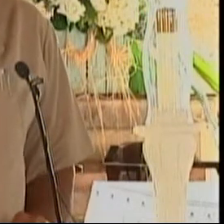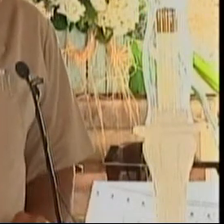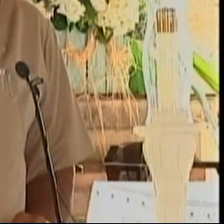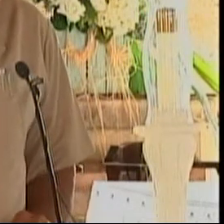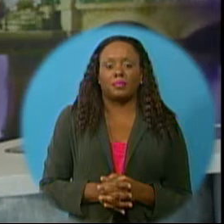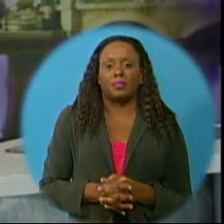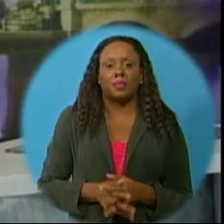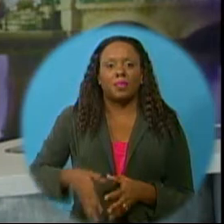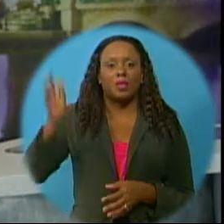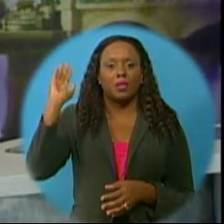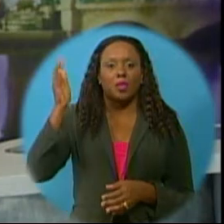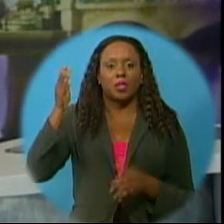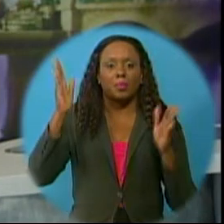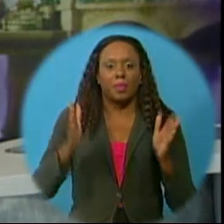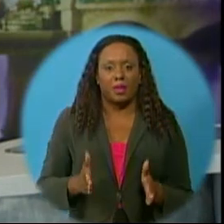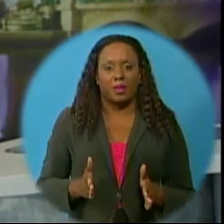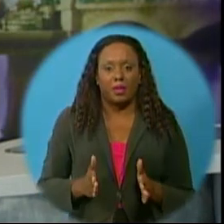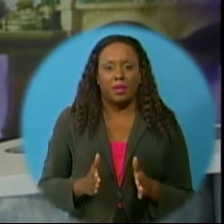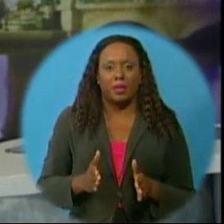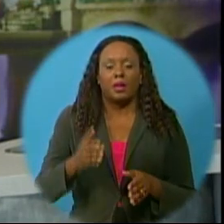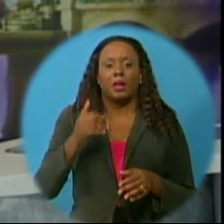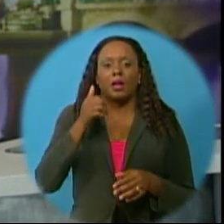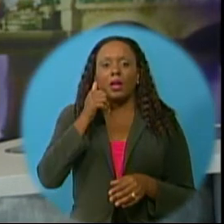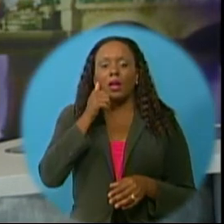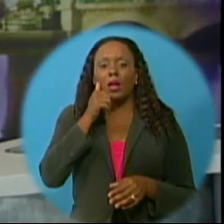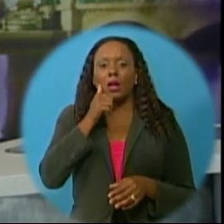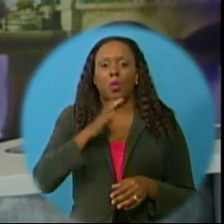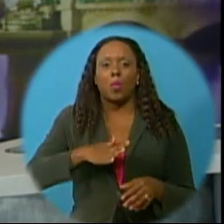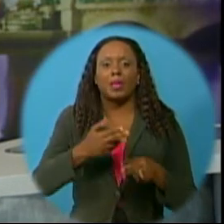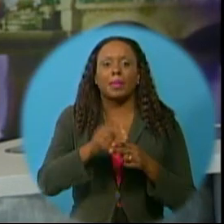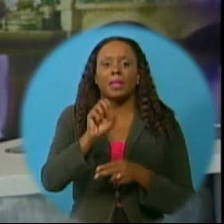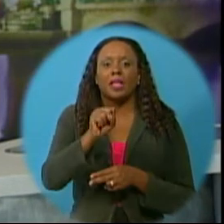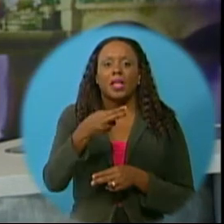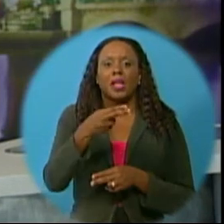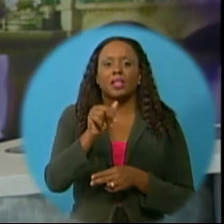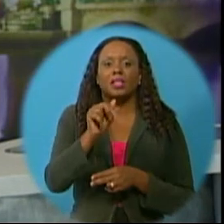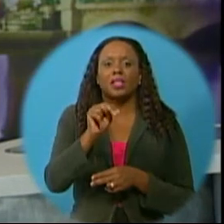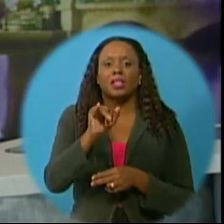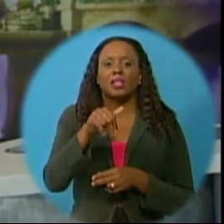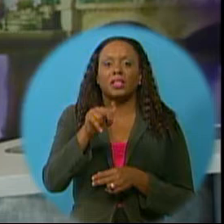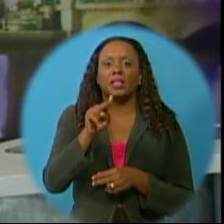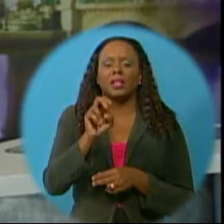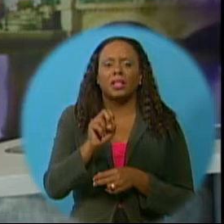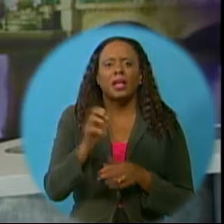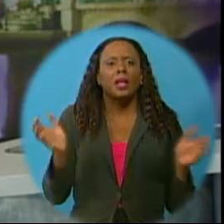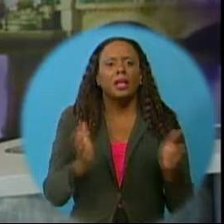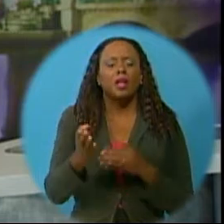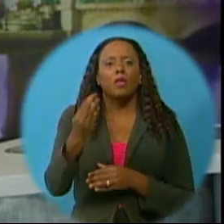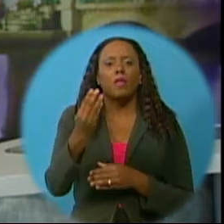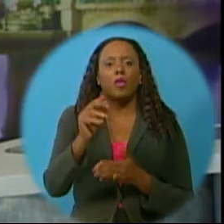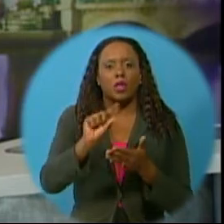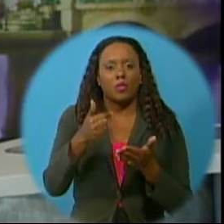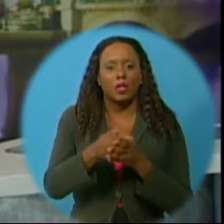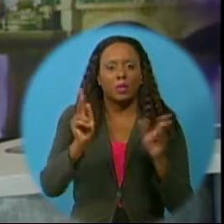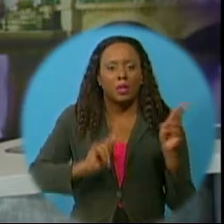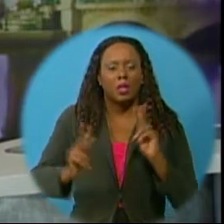society. Well, during her address, entrepreneur Shanique Clark urged the 14 graduates to pursue their dreams as they